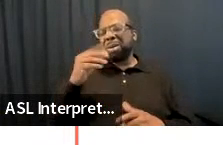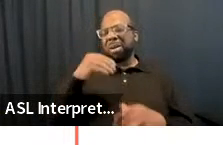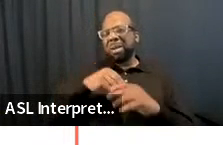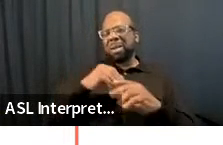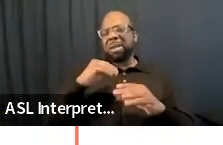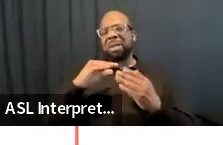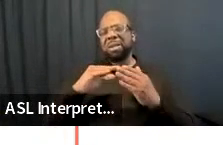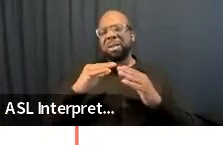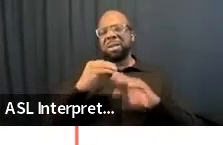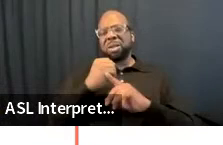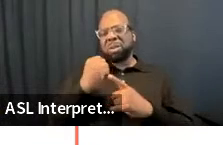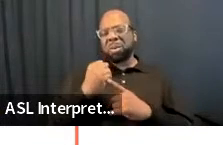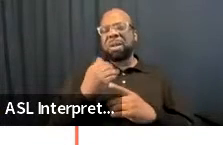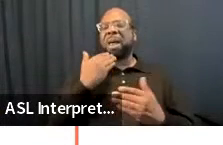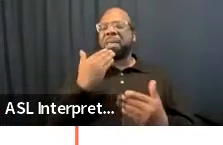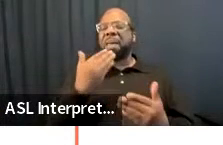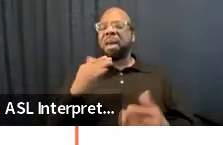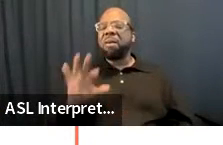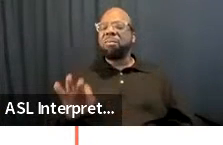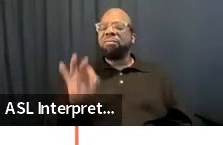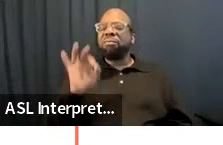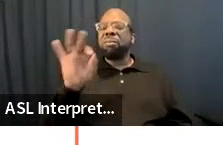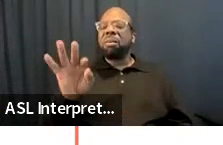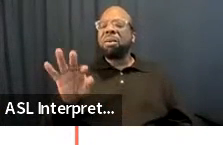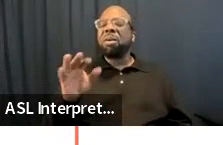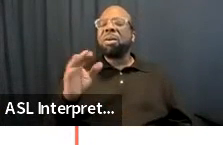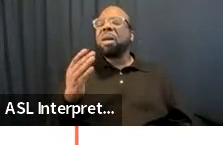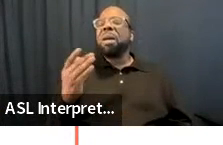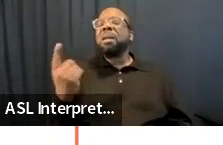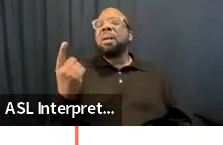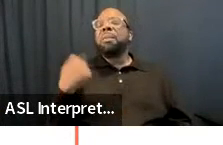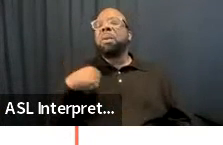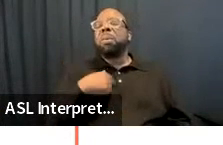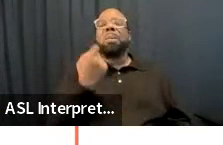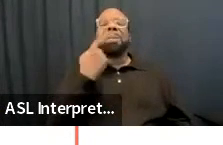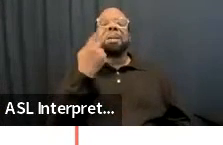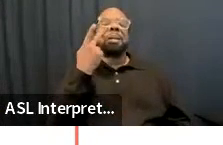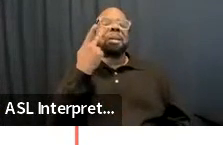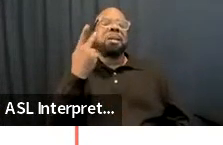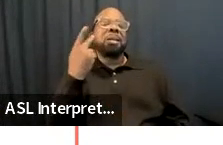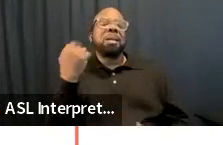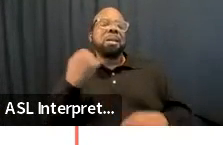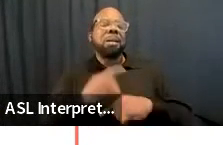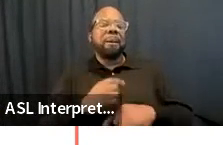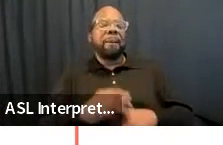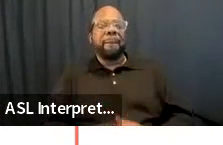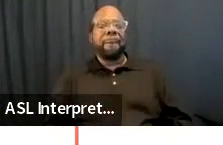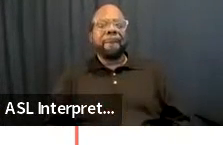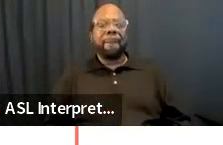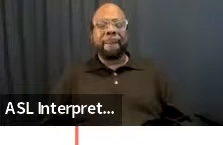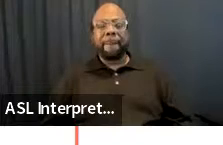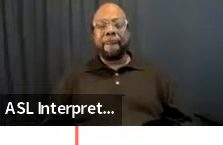Thank you for raising it, and it's something that we just saw today.